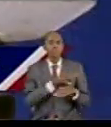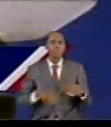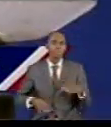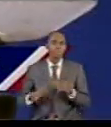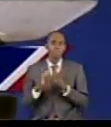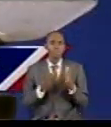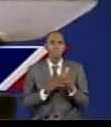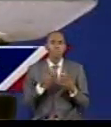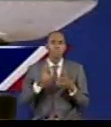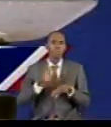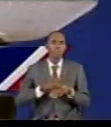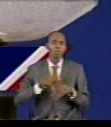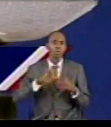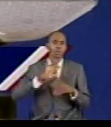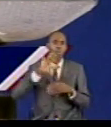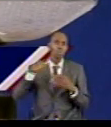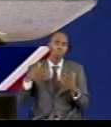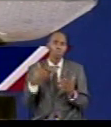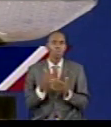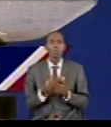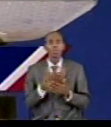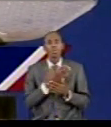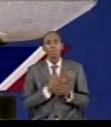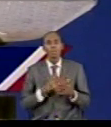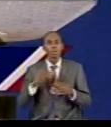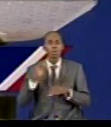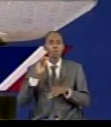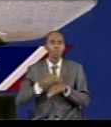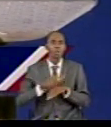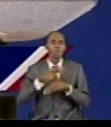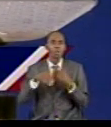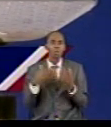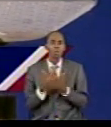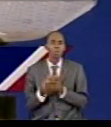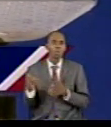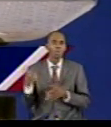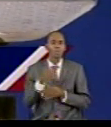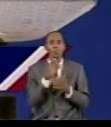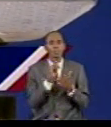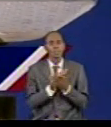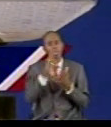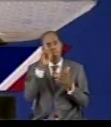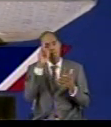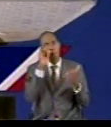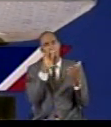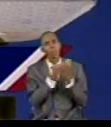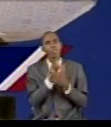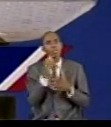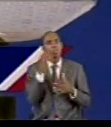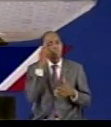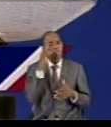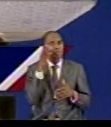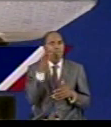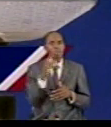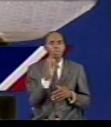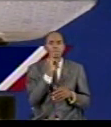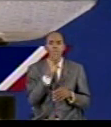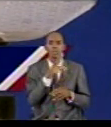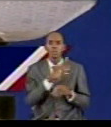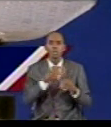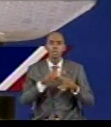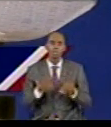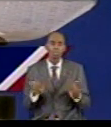all and upon all them that believe. For there is no difference,